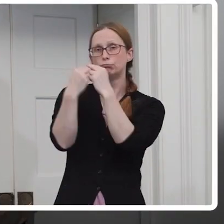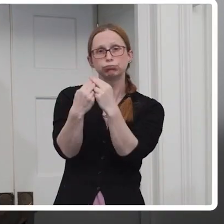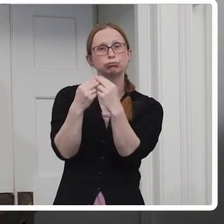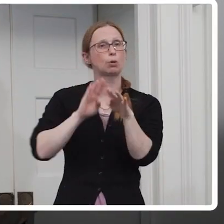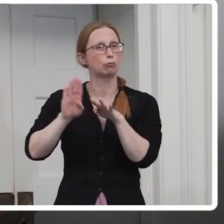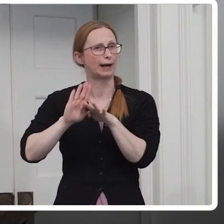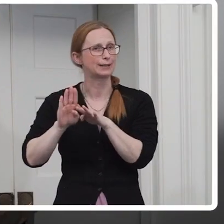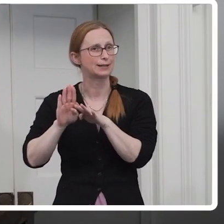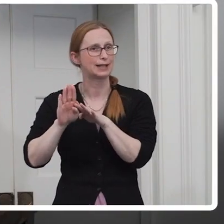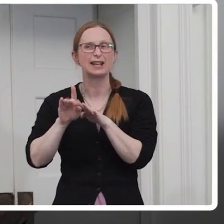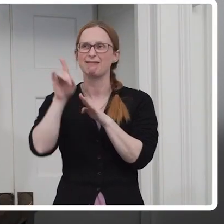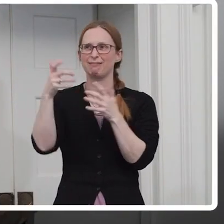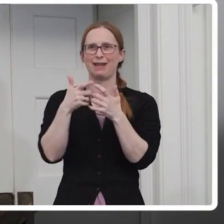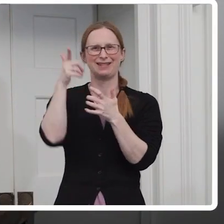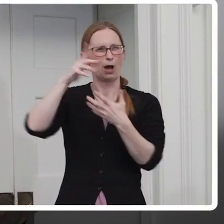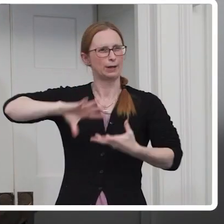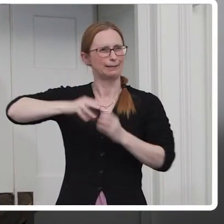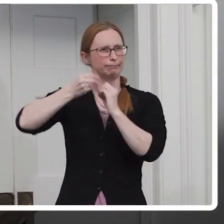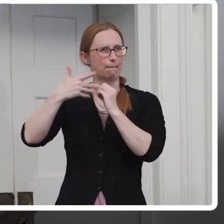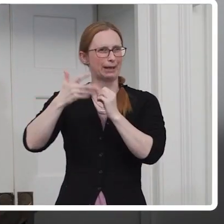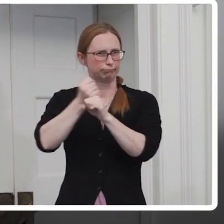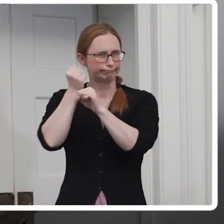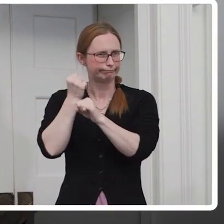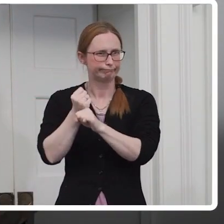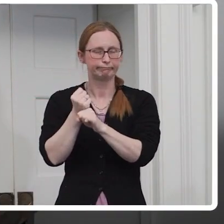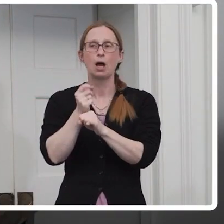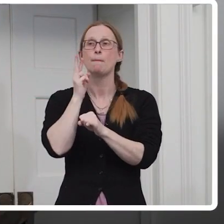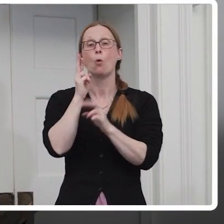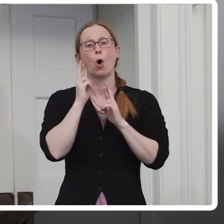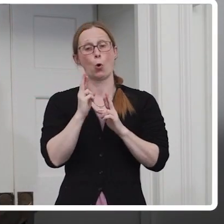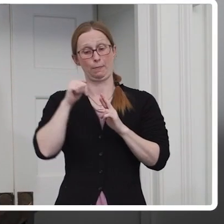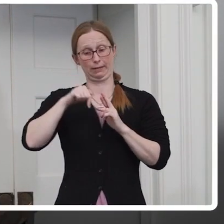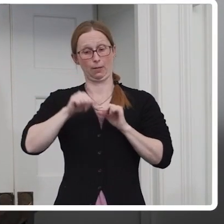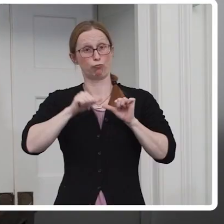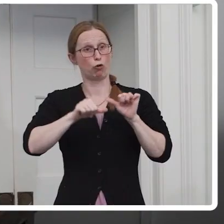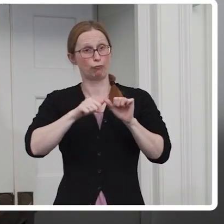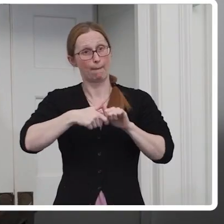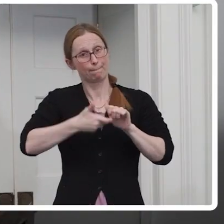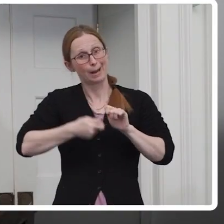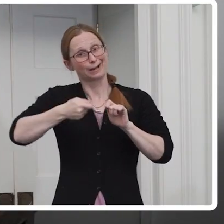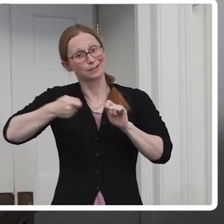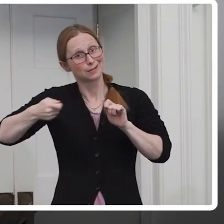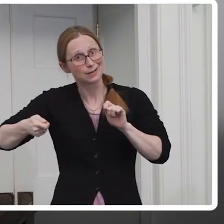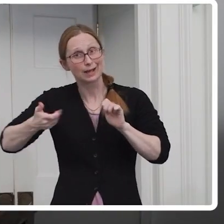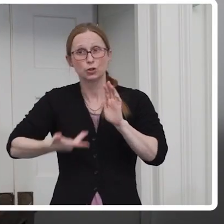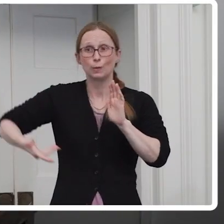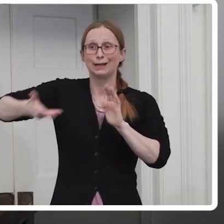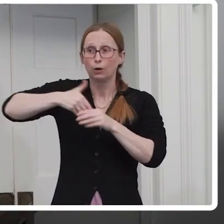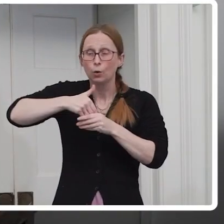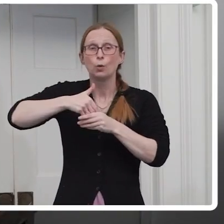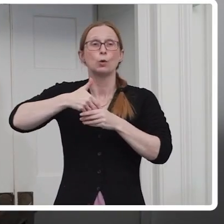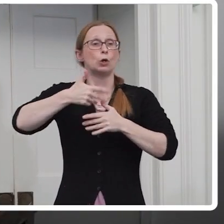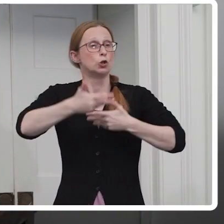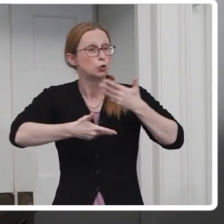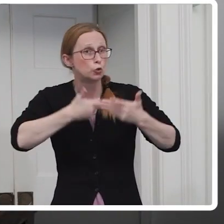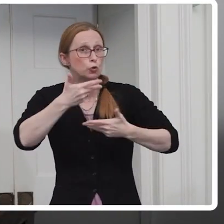that maybe weren't around when most of that collection was put together. And it also hopes to extend our programming around folk to